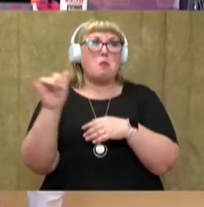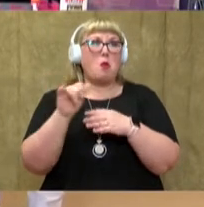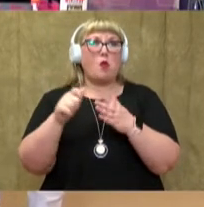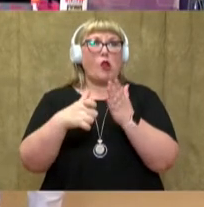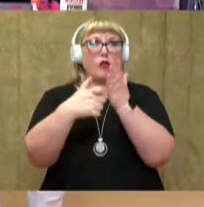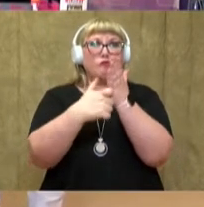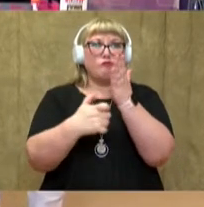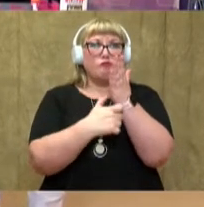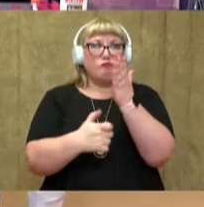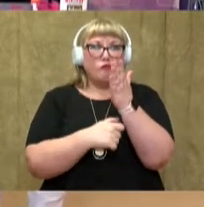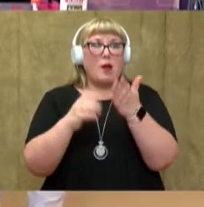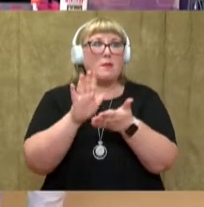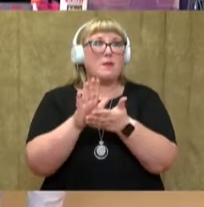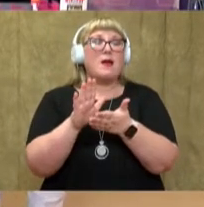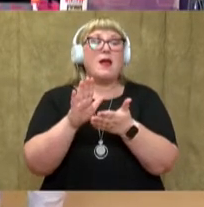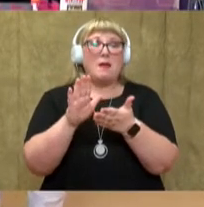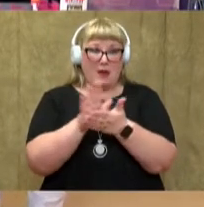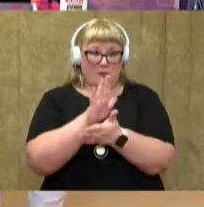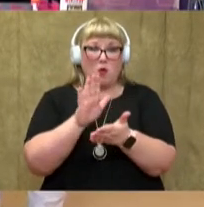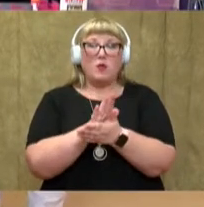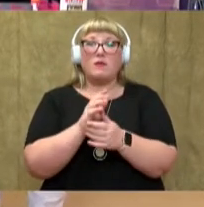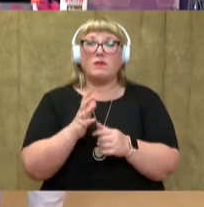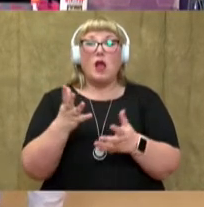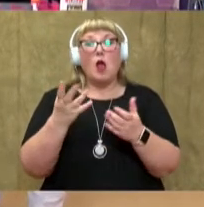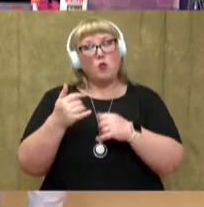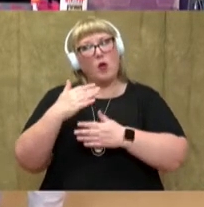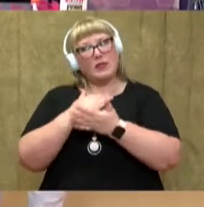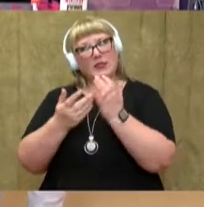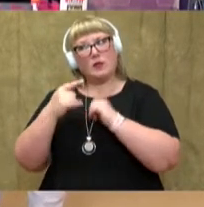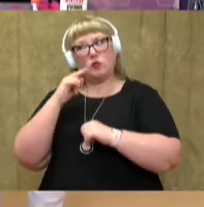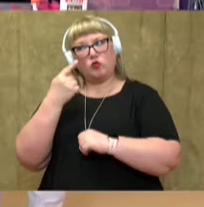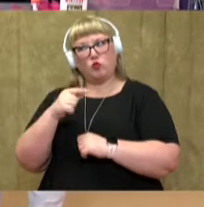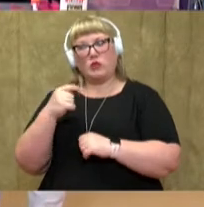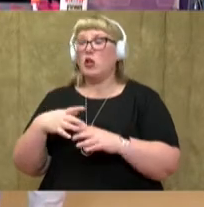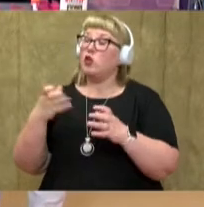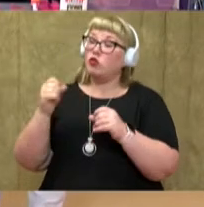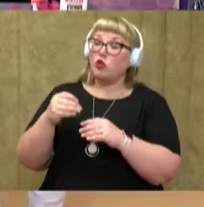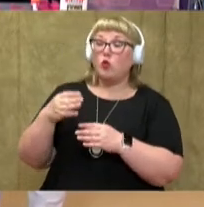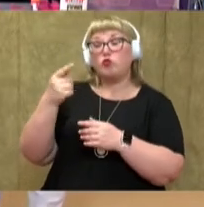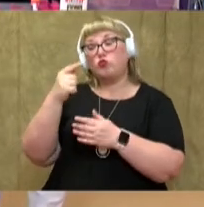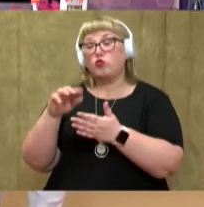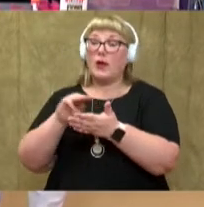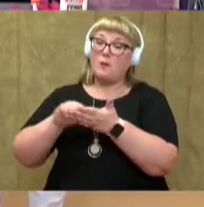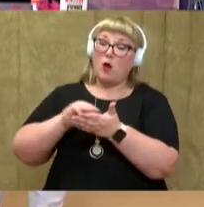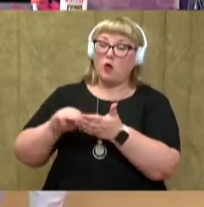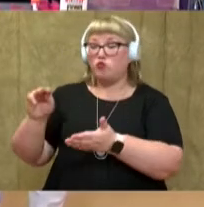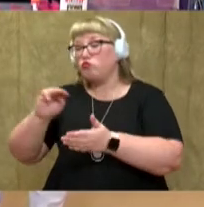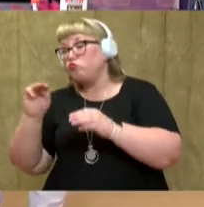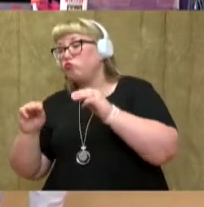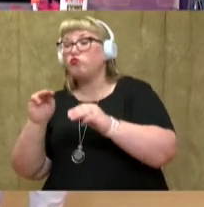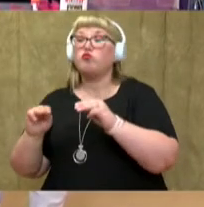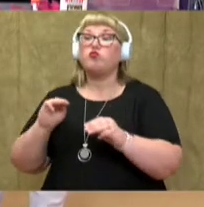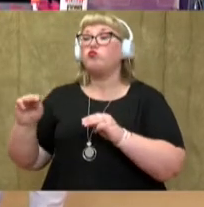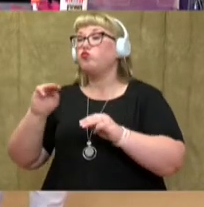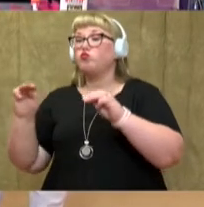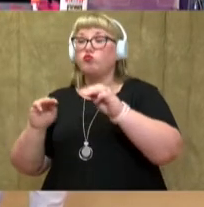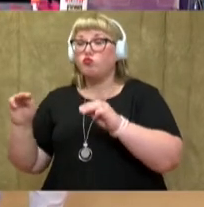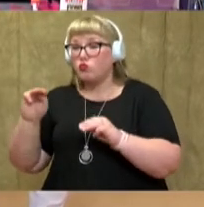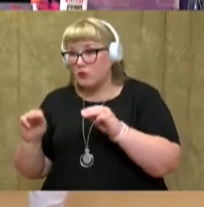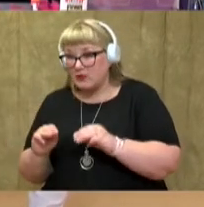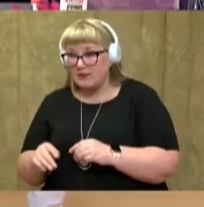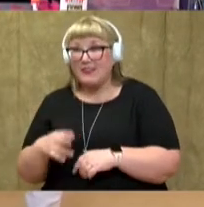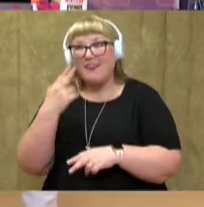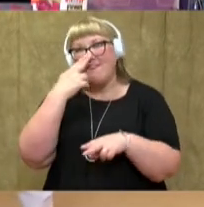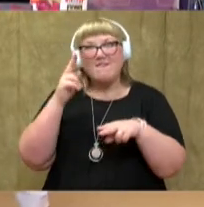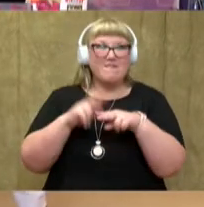paper. And I knew that I wanted some green, so I just took a bunch of green markers. And then I just kind of just had